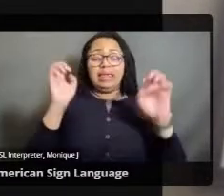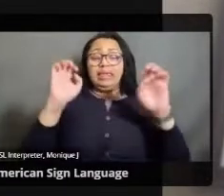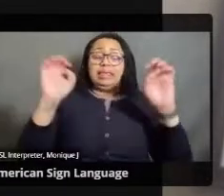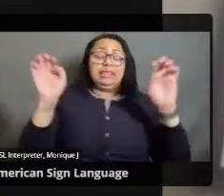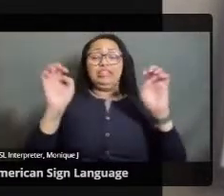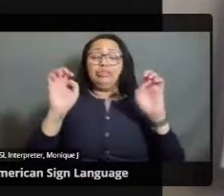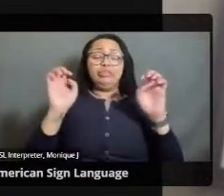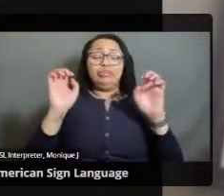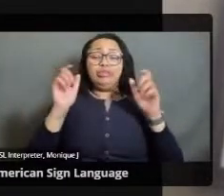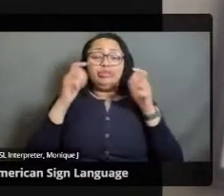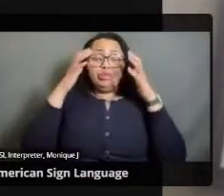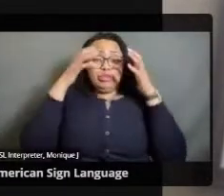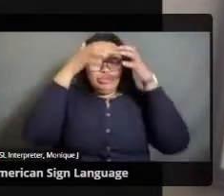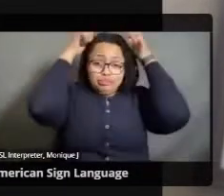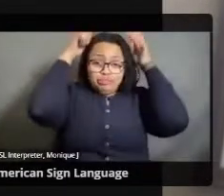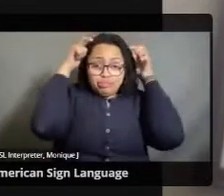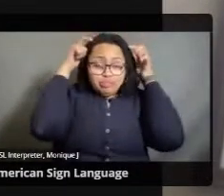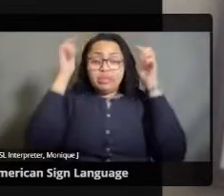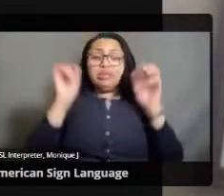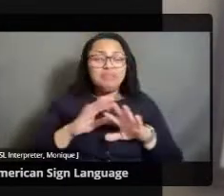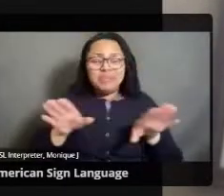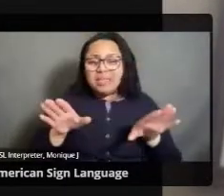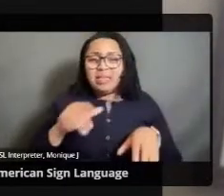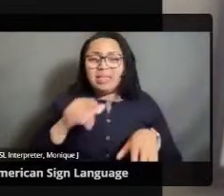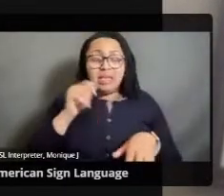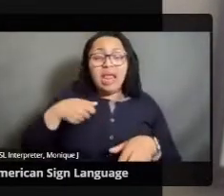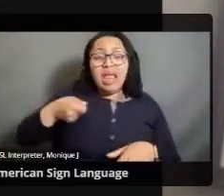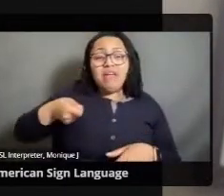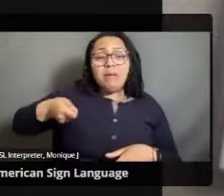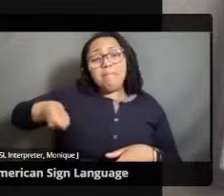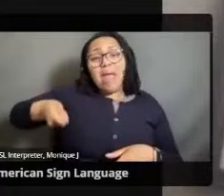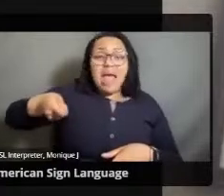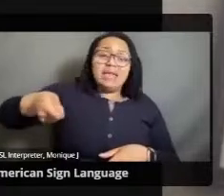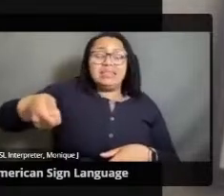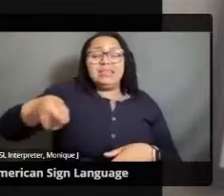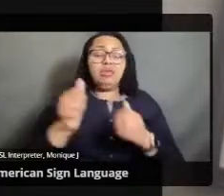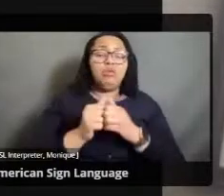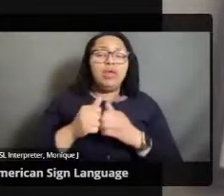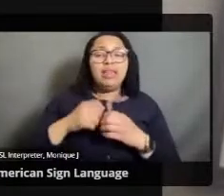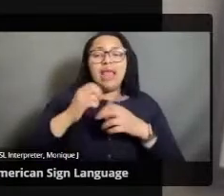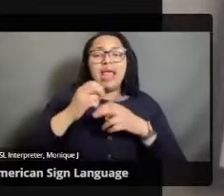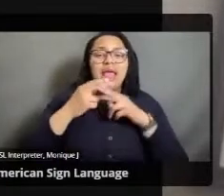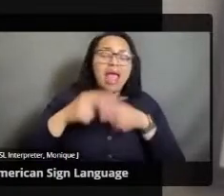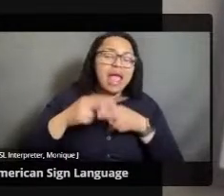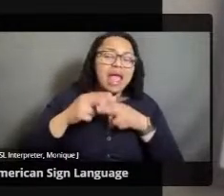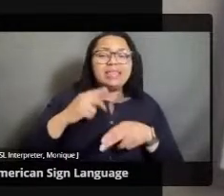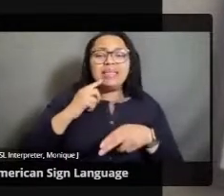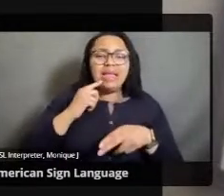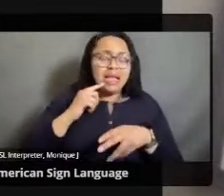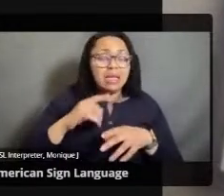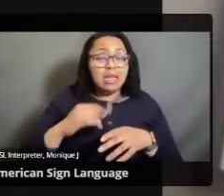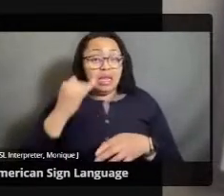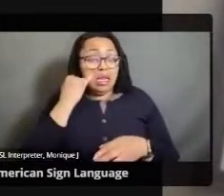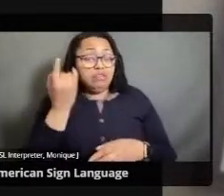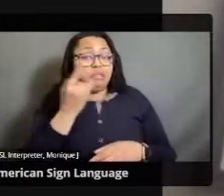baskets with eggs or candy. And if anyone was fasting, it was because there wasn't adequate food to eat.